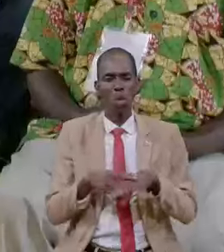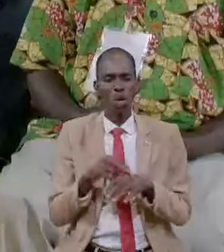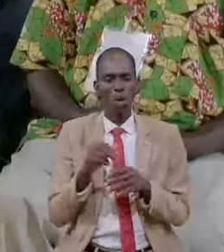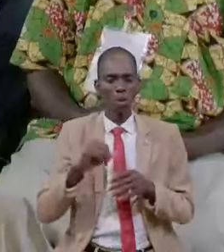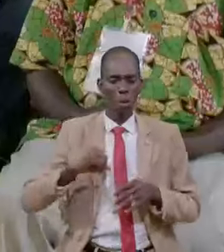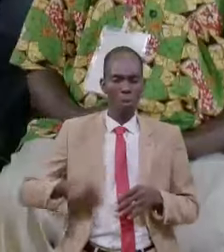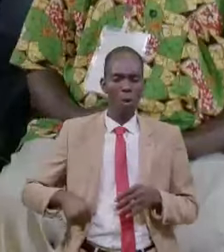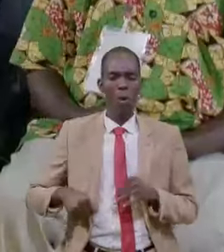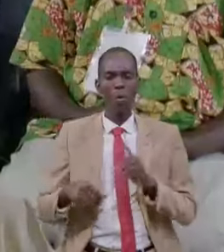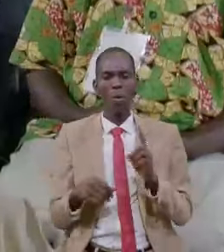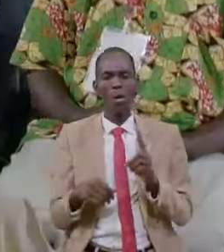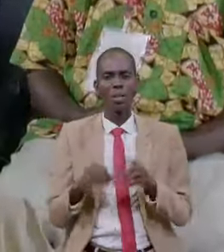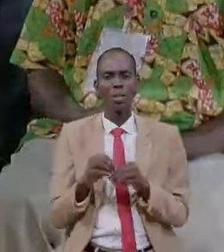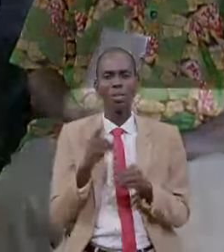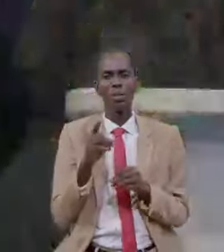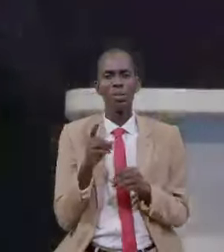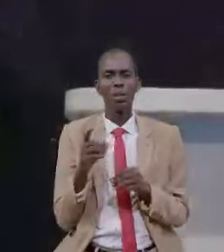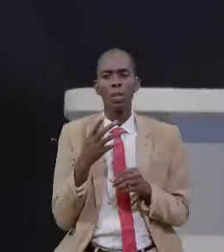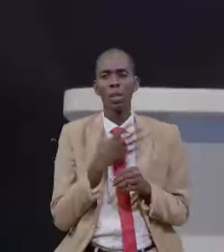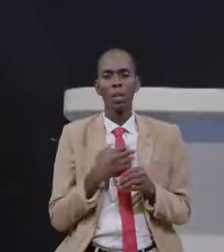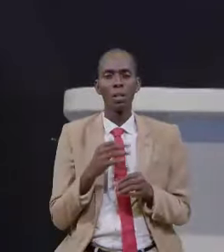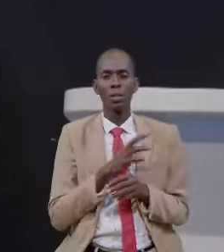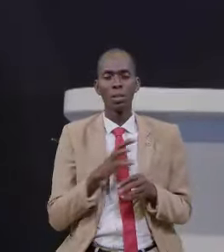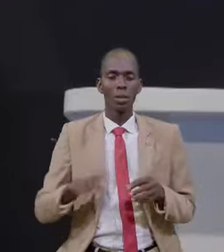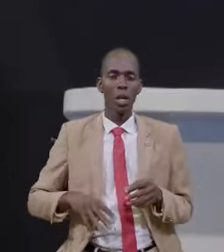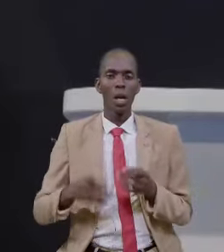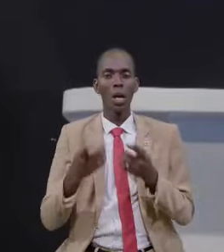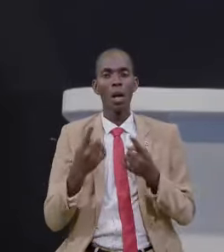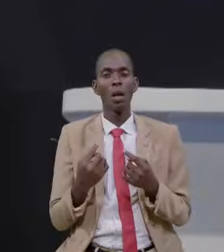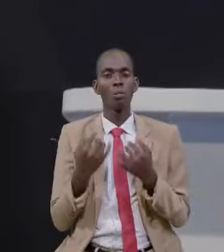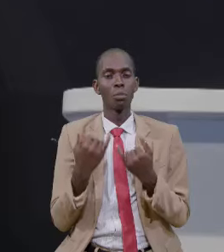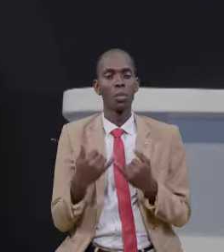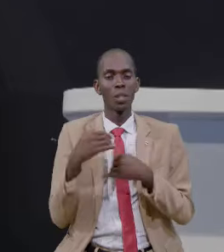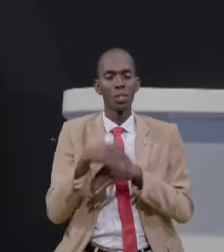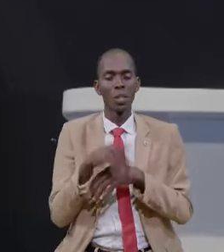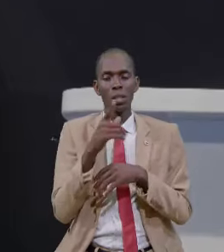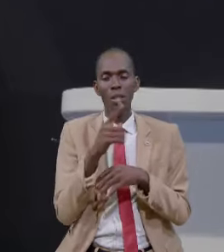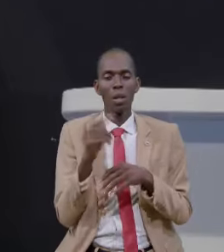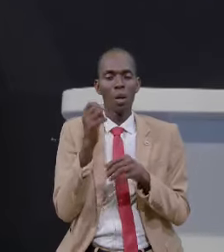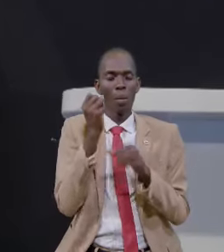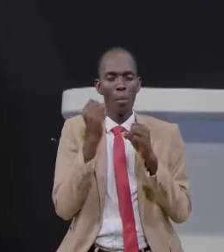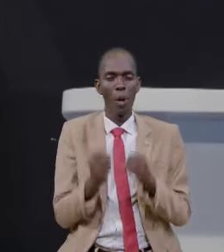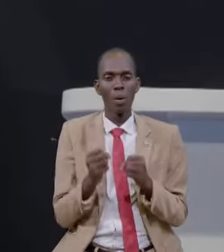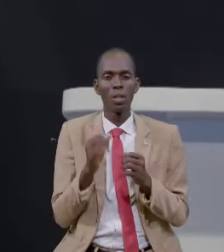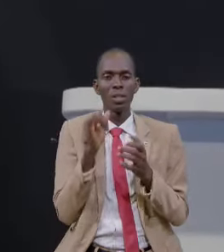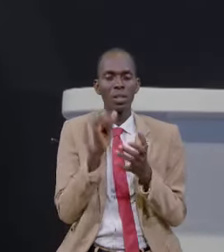you. And Christ comes tonight, the power that melts tumors away will